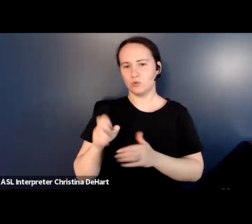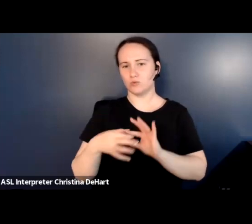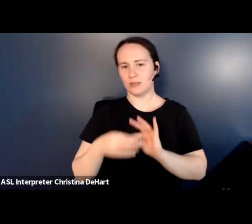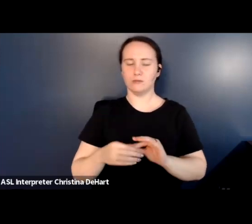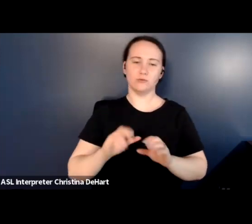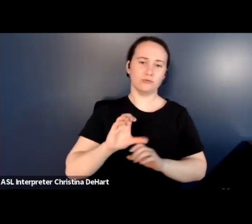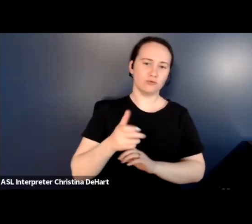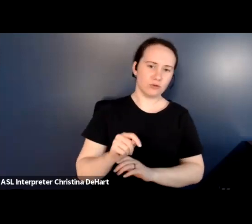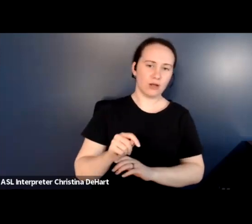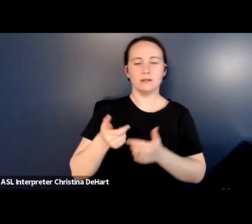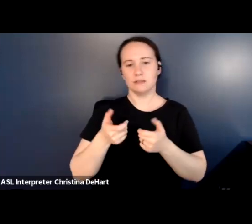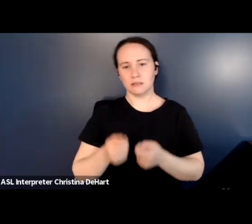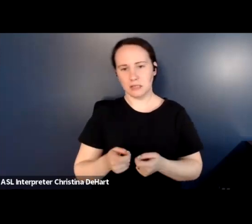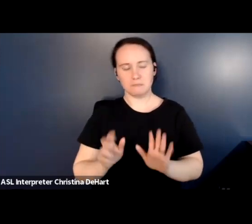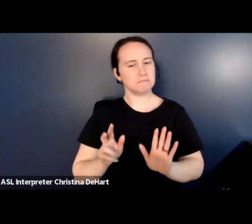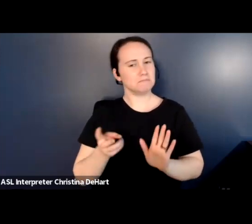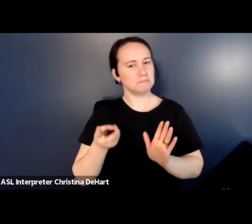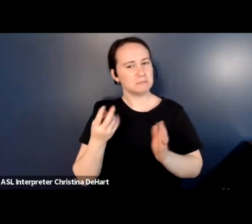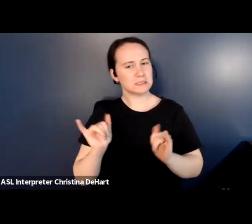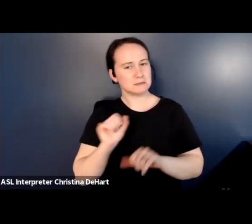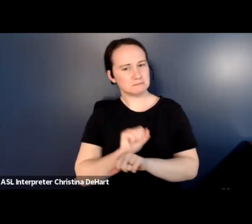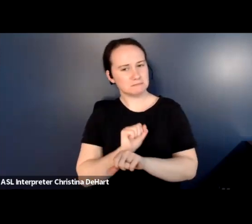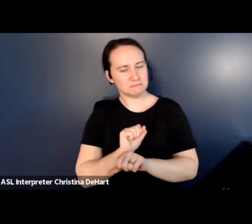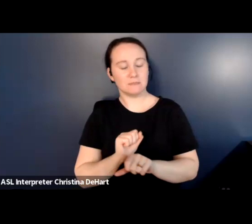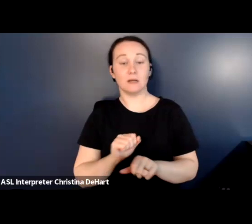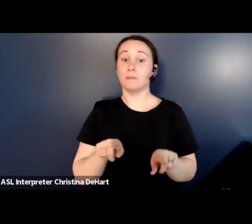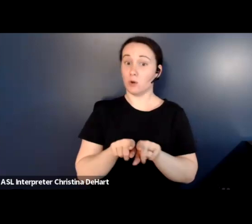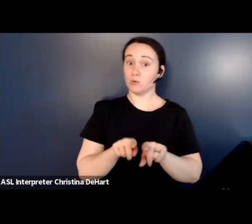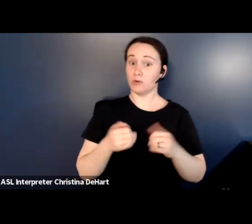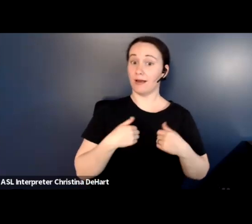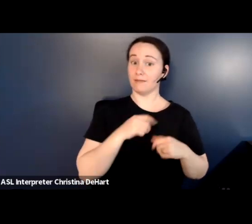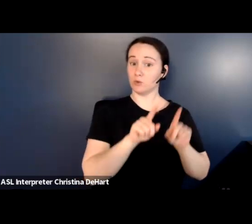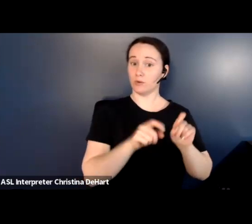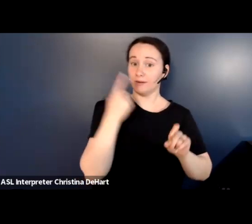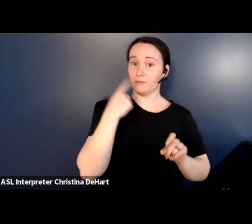but there is also a survey for voice.